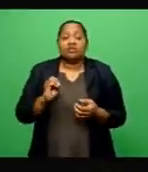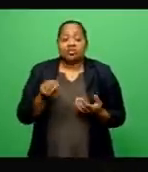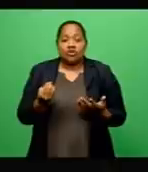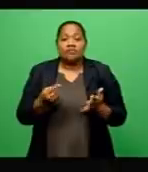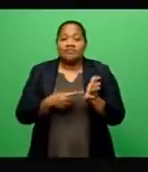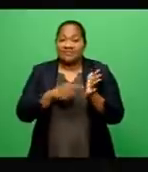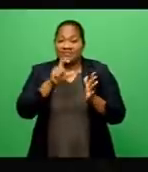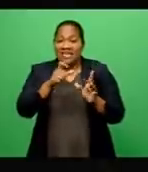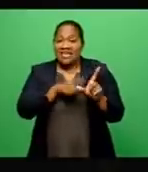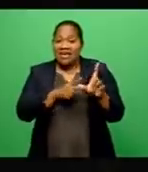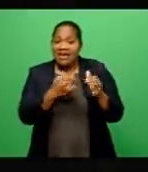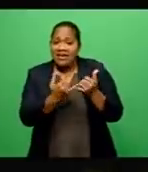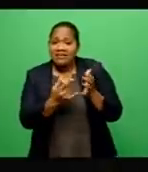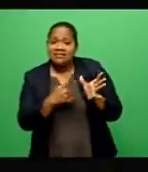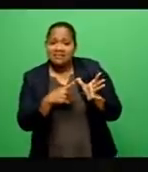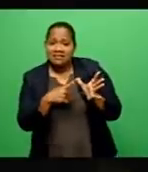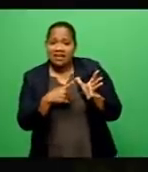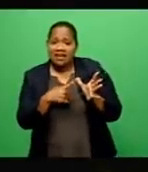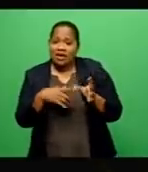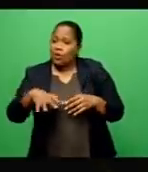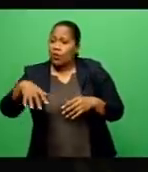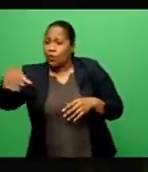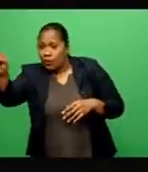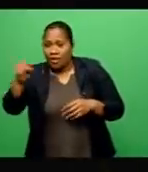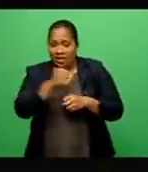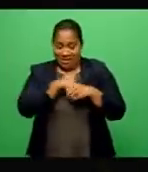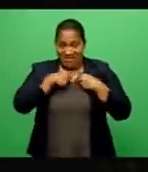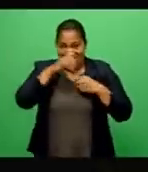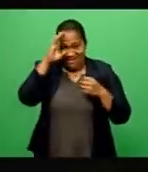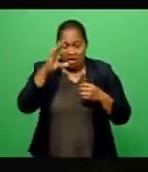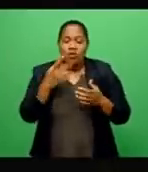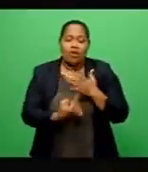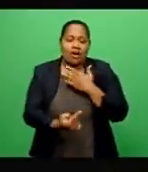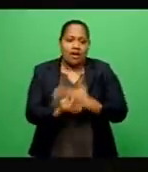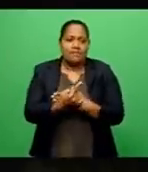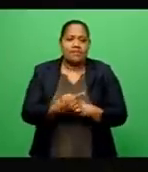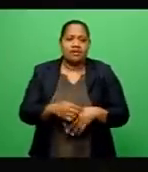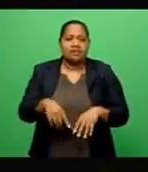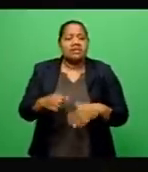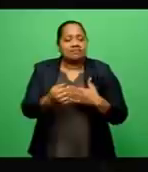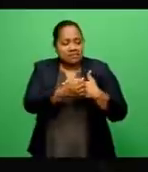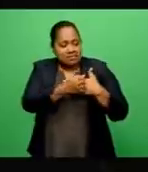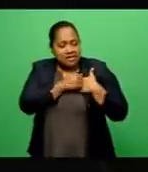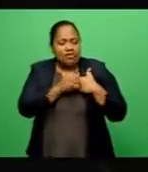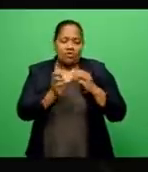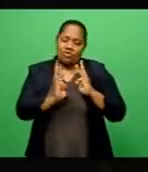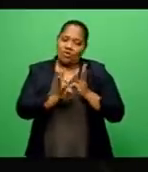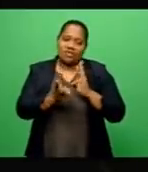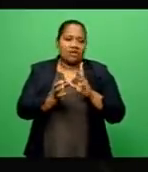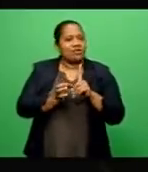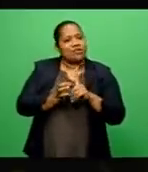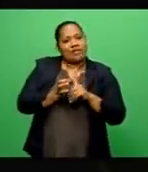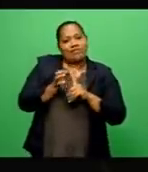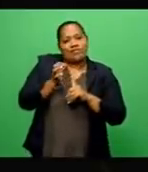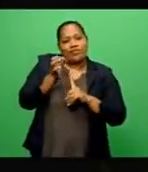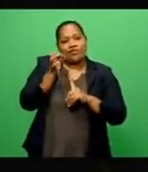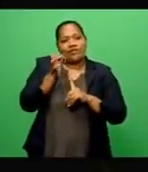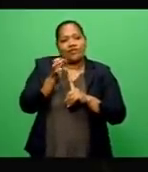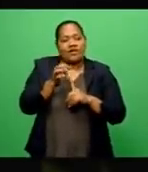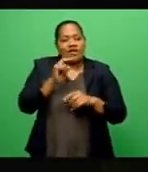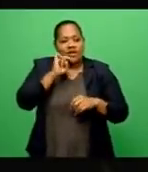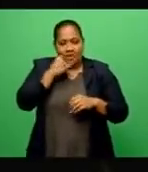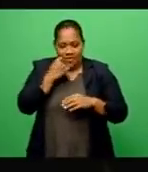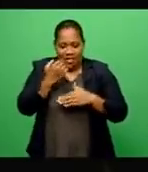TC Yasa exits our shores, it's safe to say that the weather will improve going into the longer